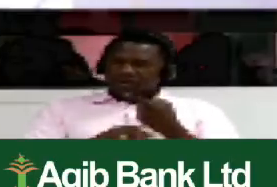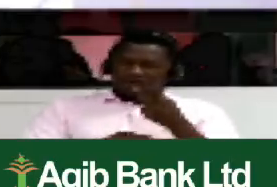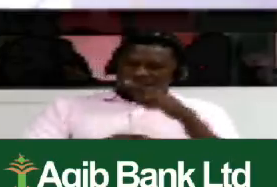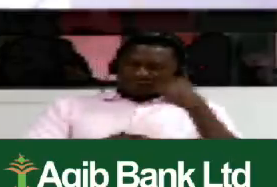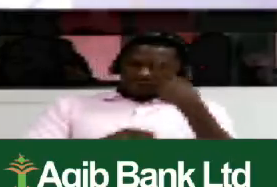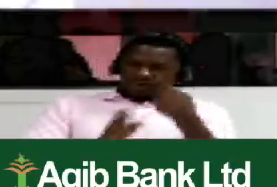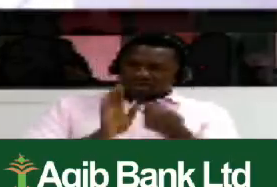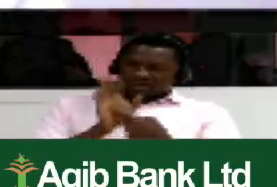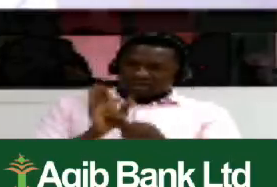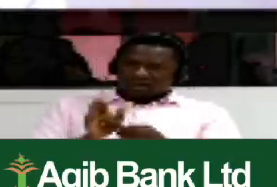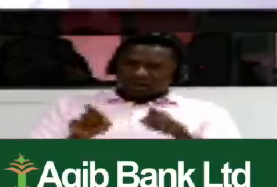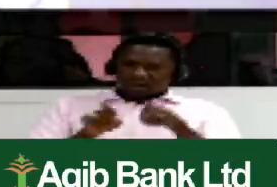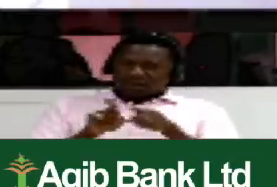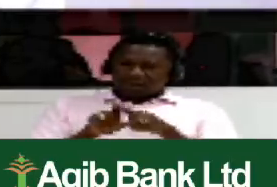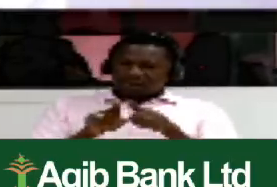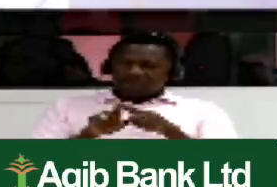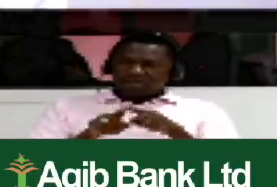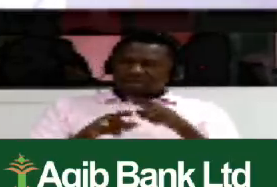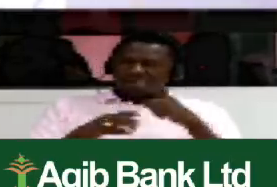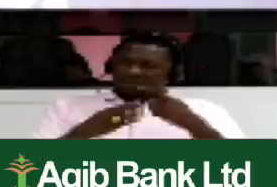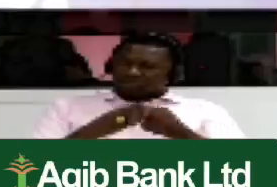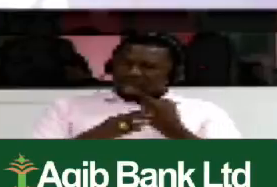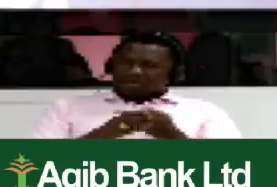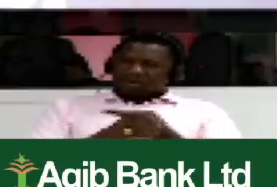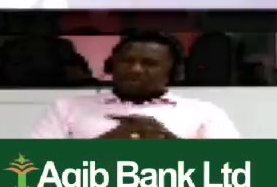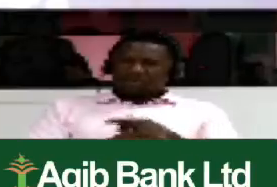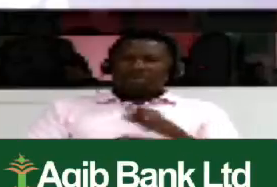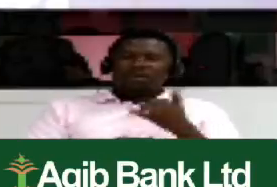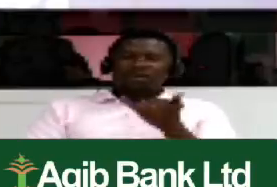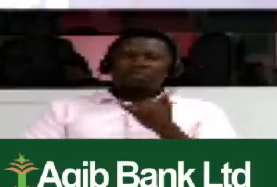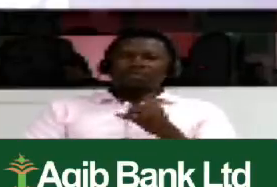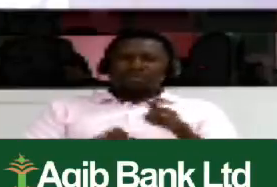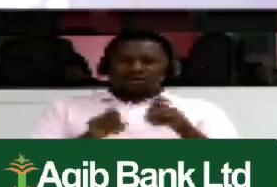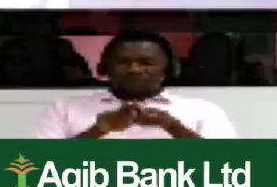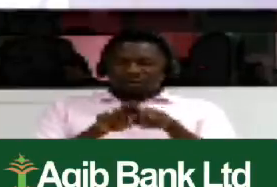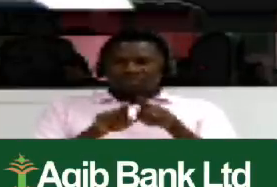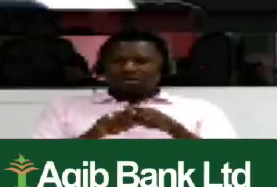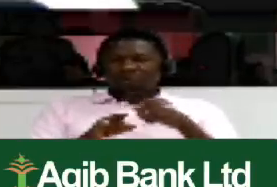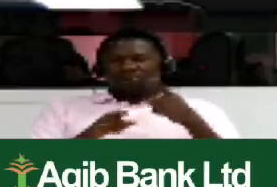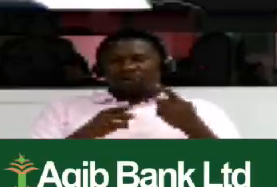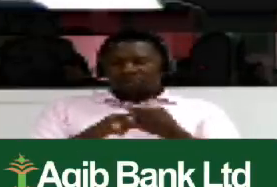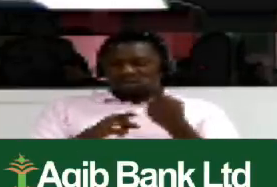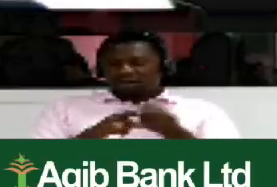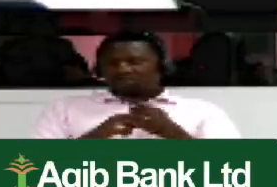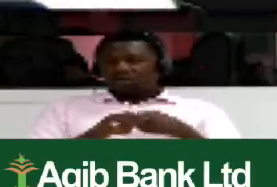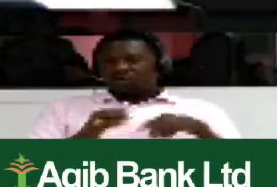or different ones? Yeah, exactly. Similar laceration on the back.